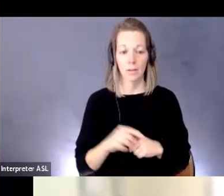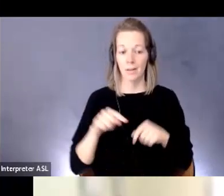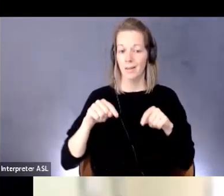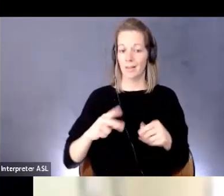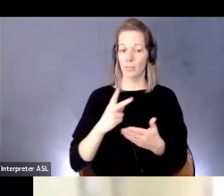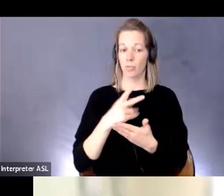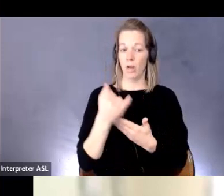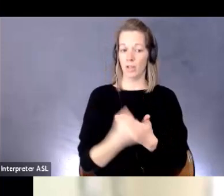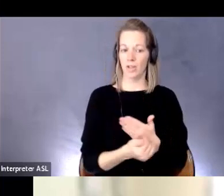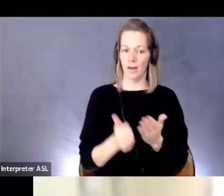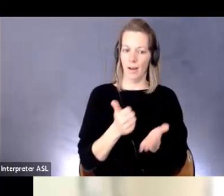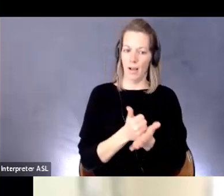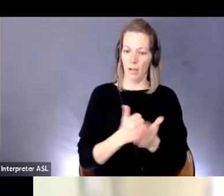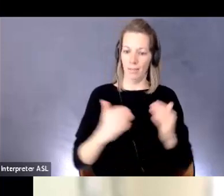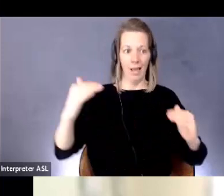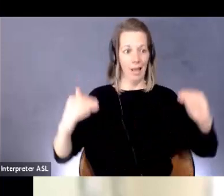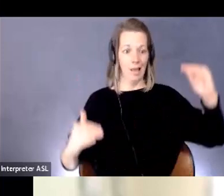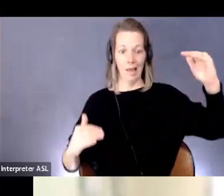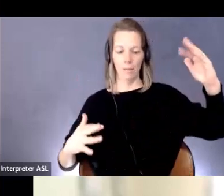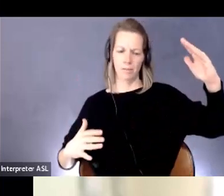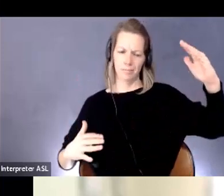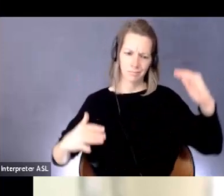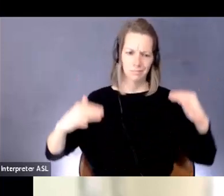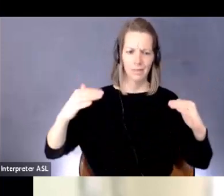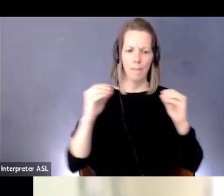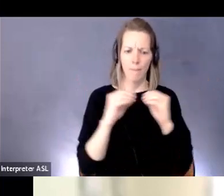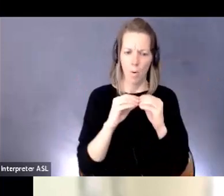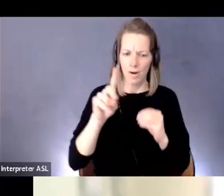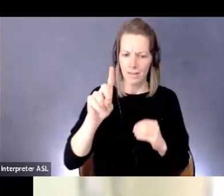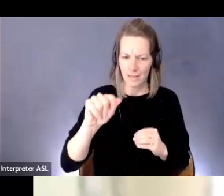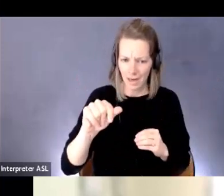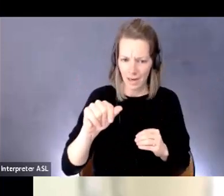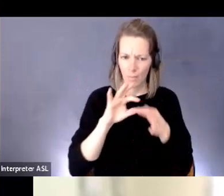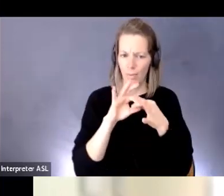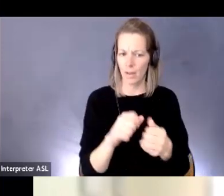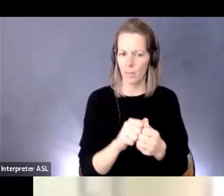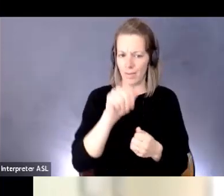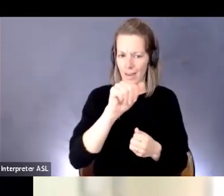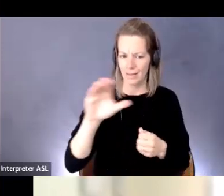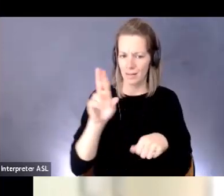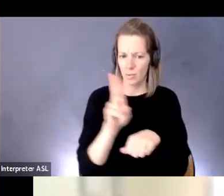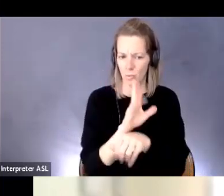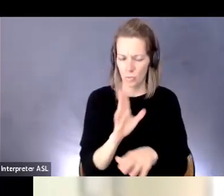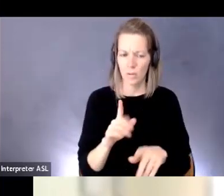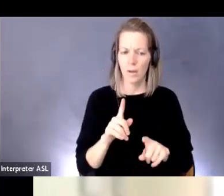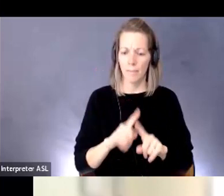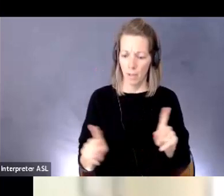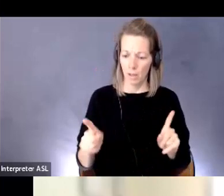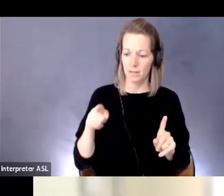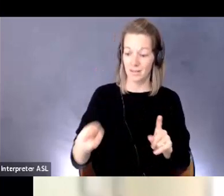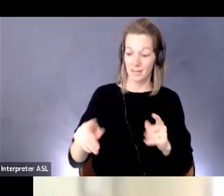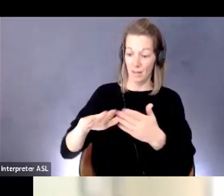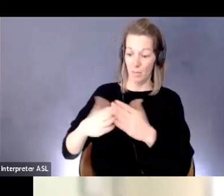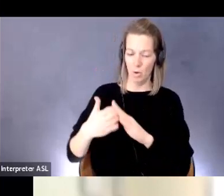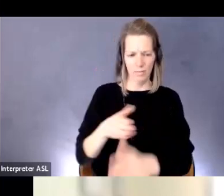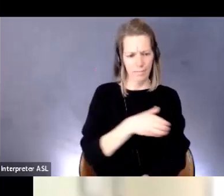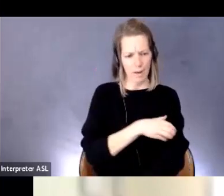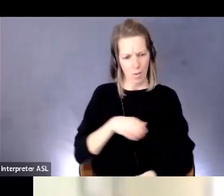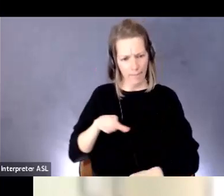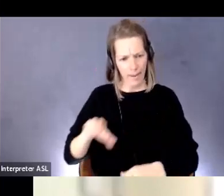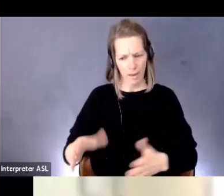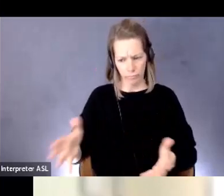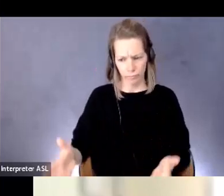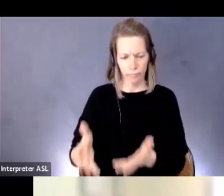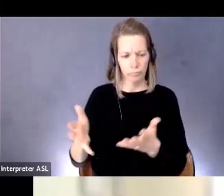on closing data gaps for people who use AAC, but doing so in ways that gives power back to this community. I am grateful for the opportunity